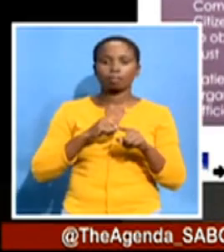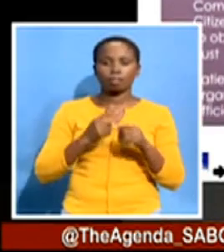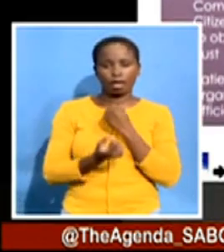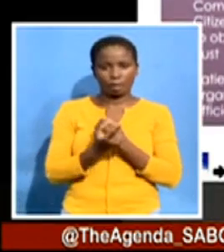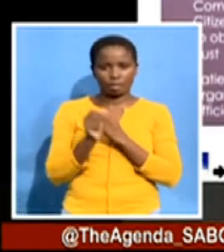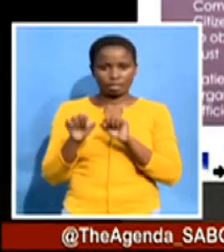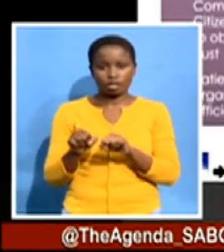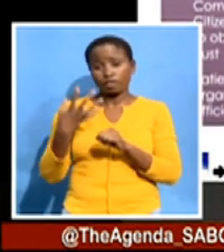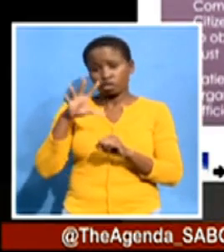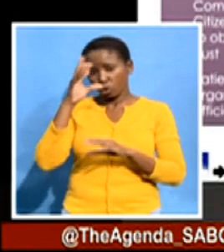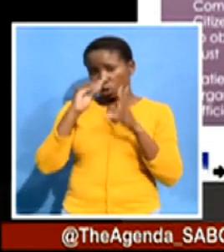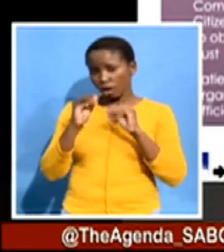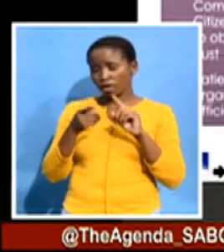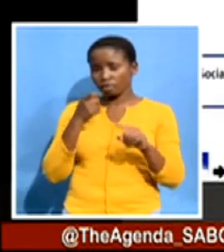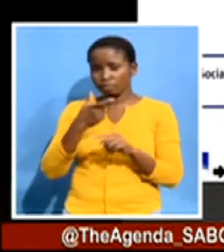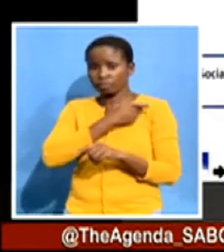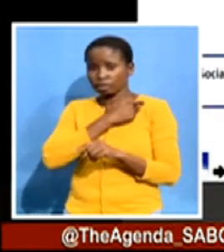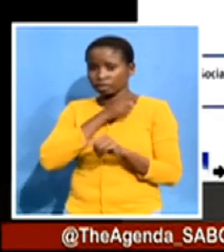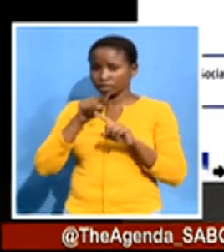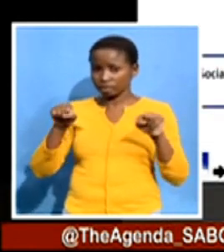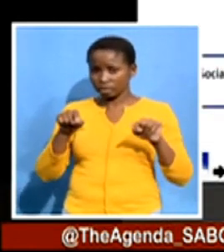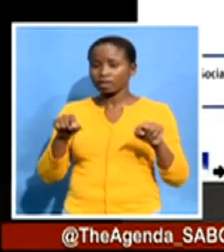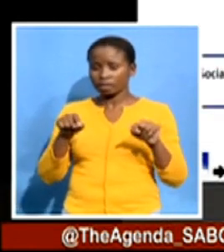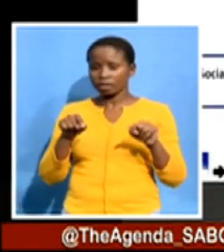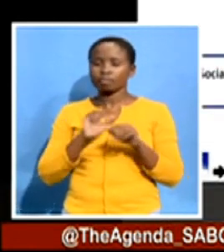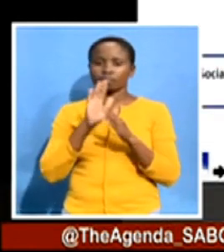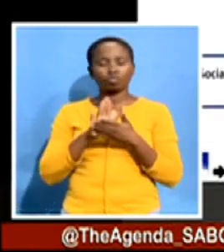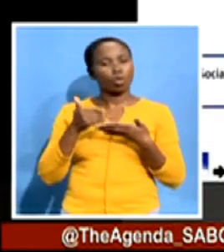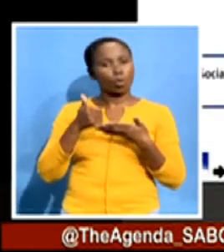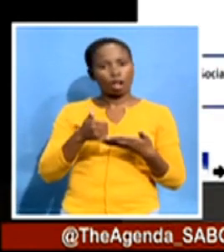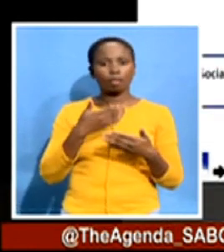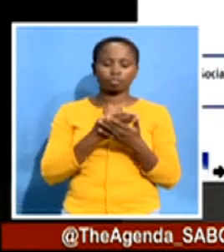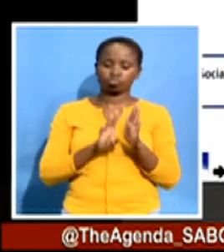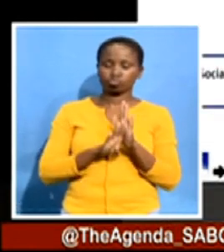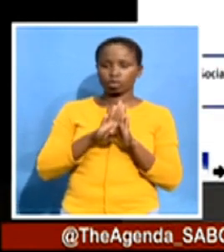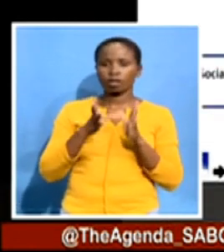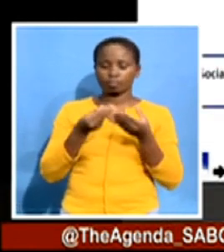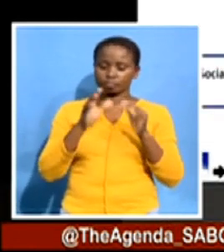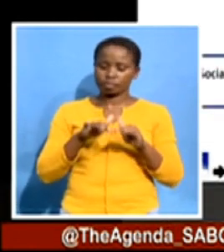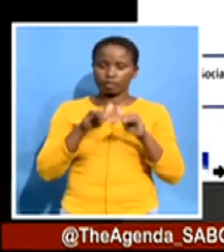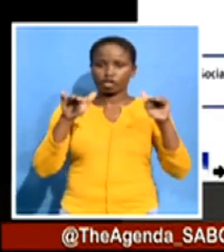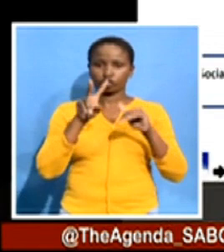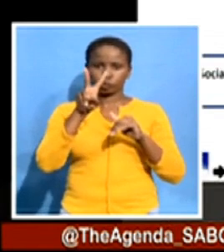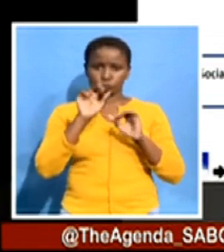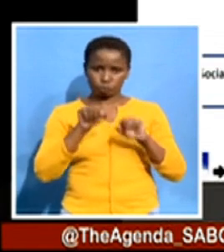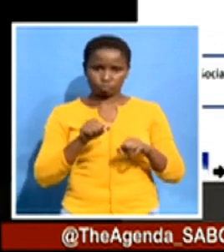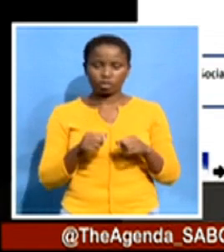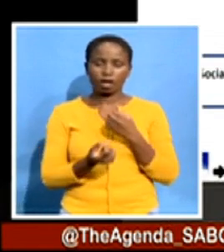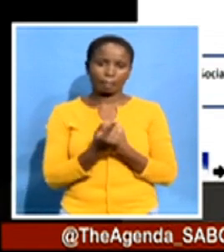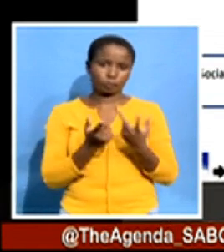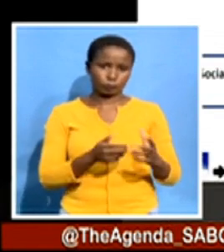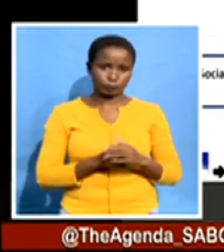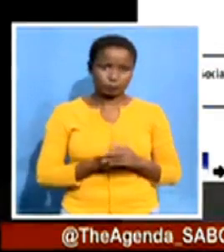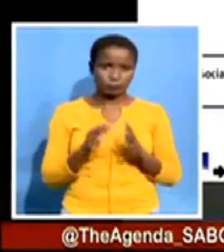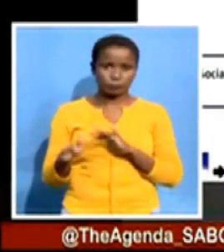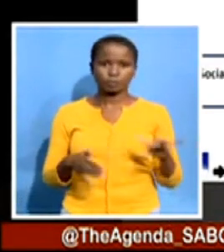has put us in good stead to now scale up to phase 2. So this is a steering committee that I do chair, and we have 3 streams, one